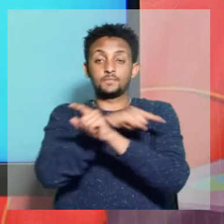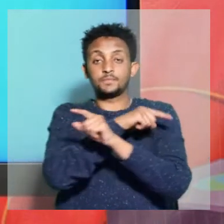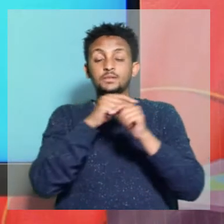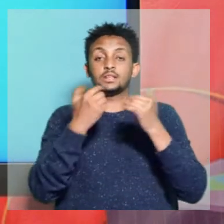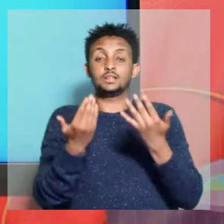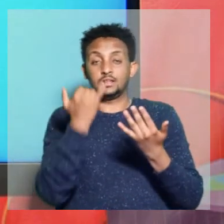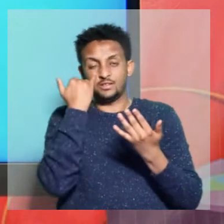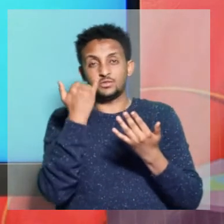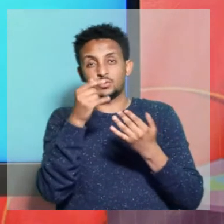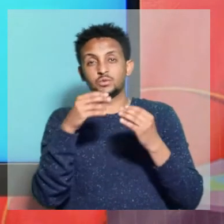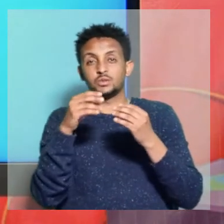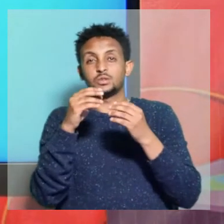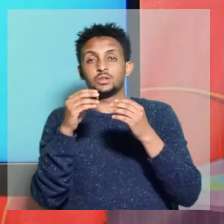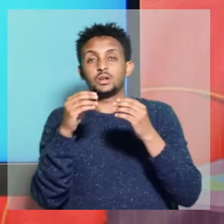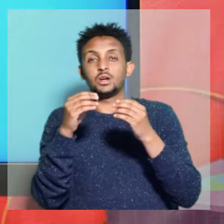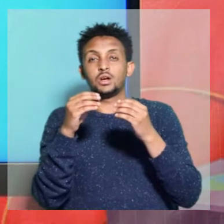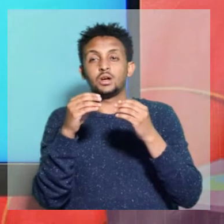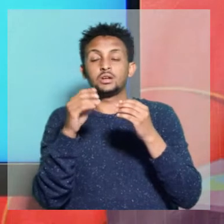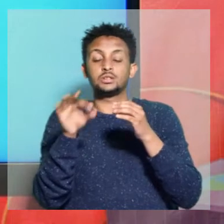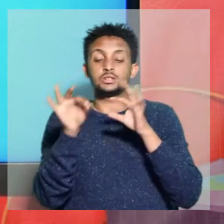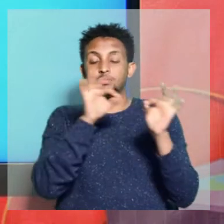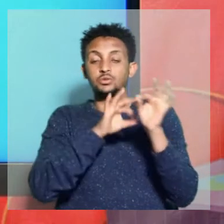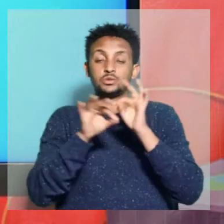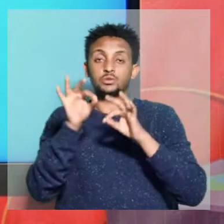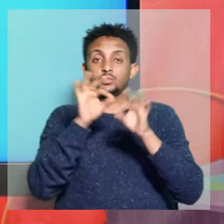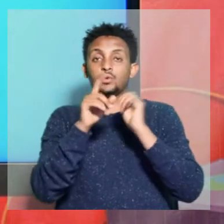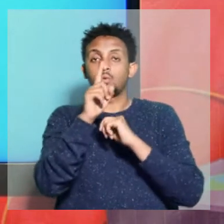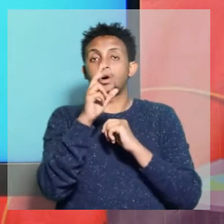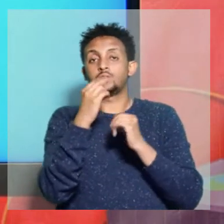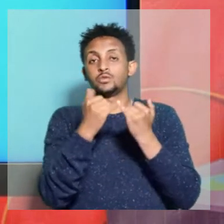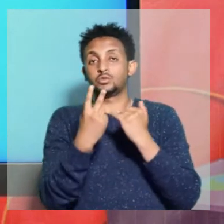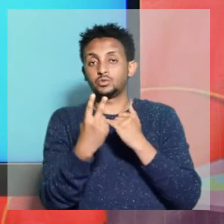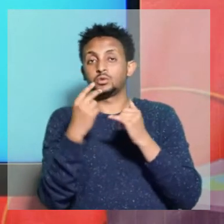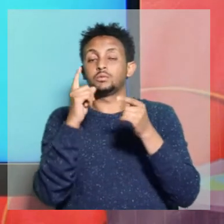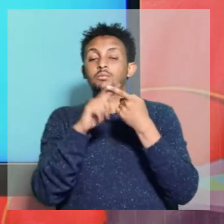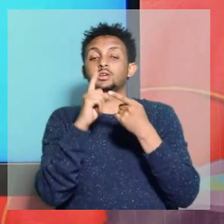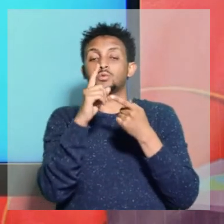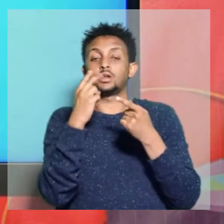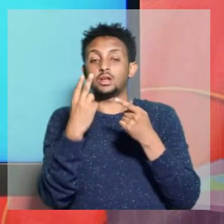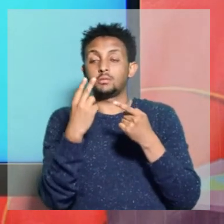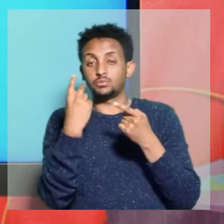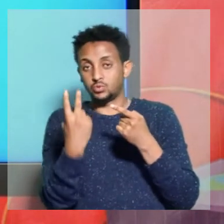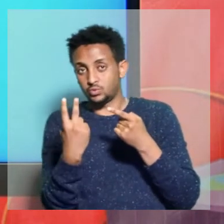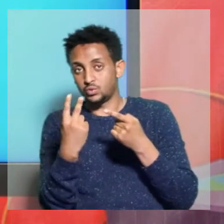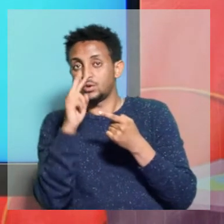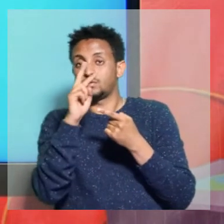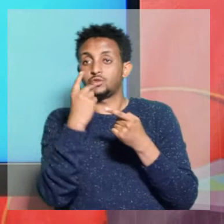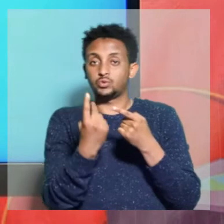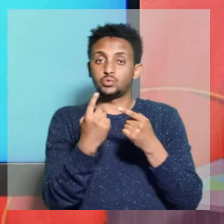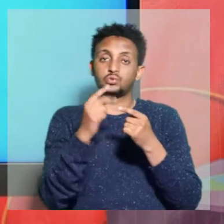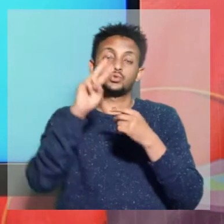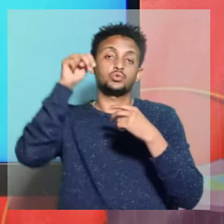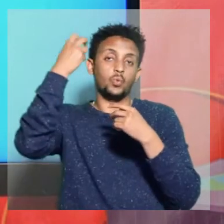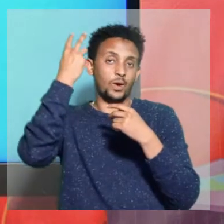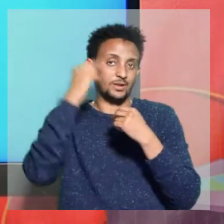so, substituting here, we can have 1 over 2 m1 v1 squared plus 1 over 2 m2 v2